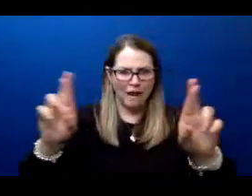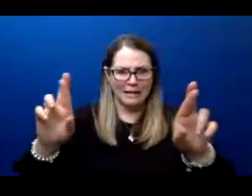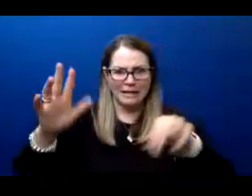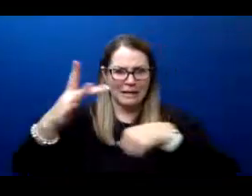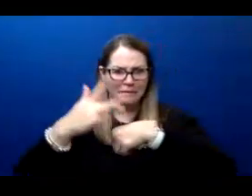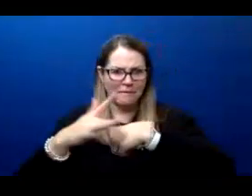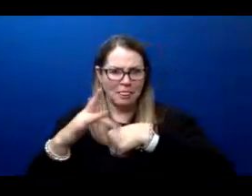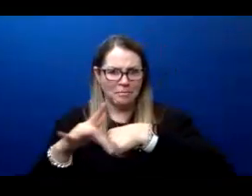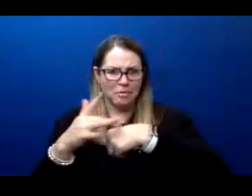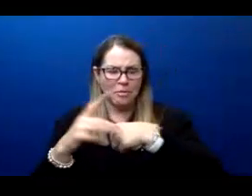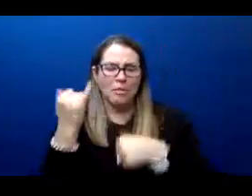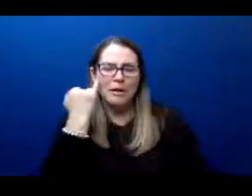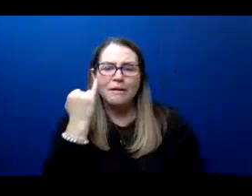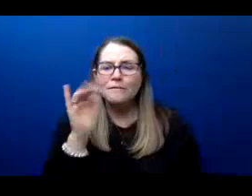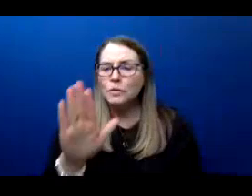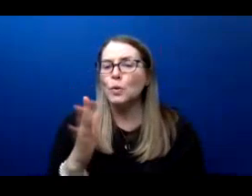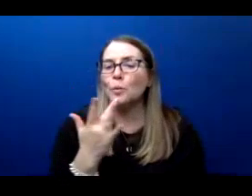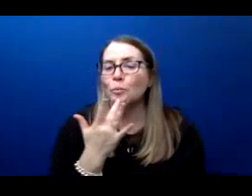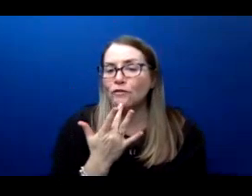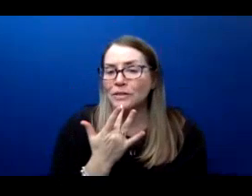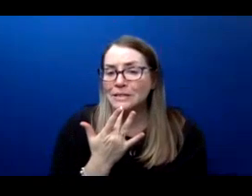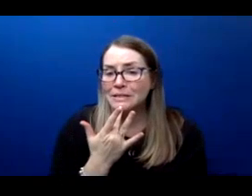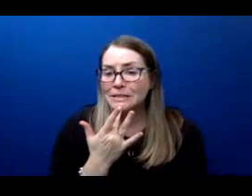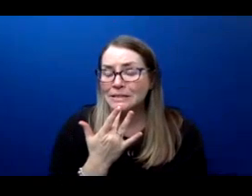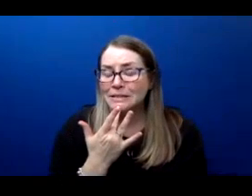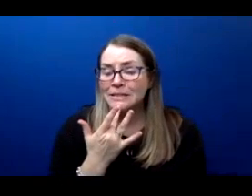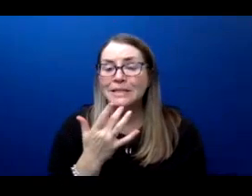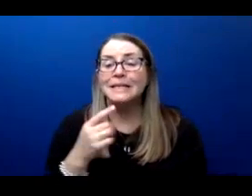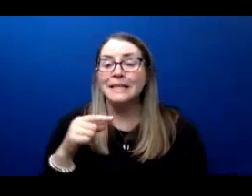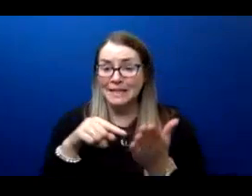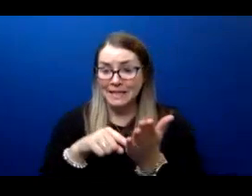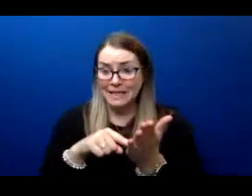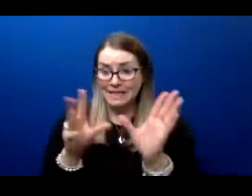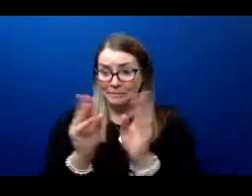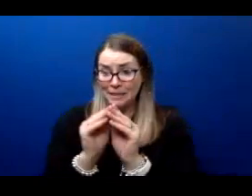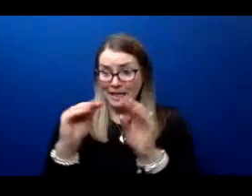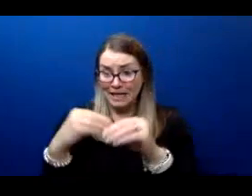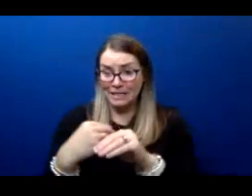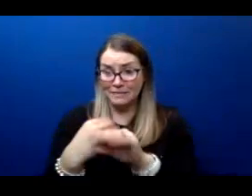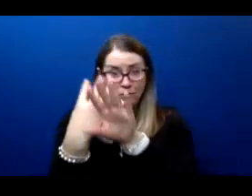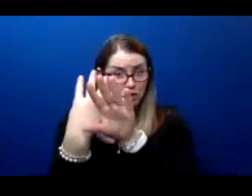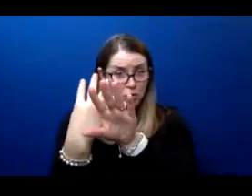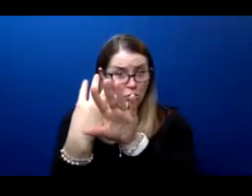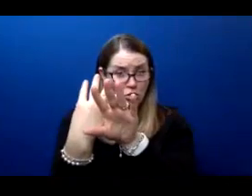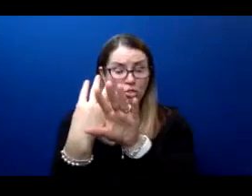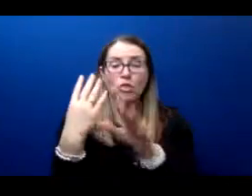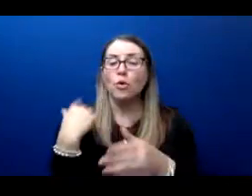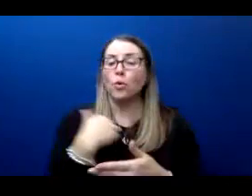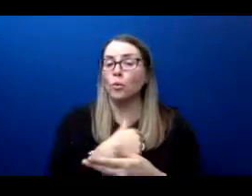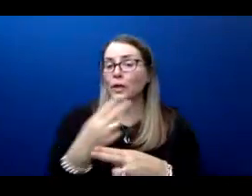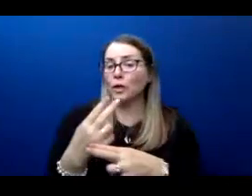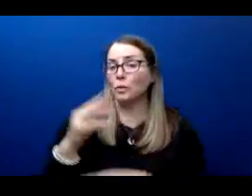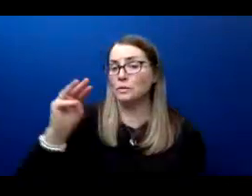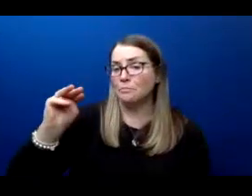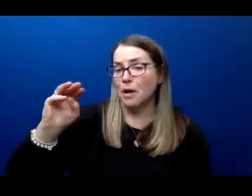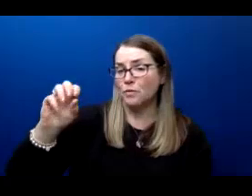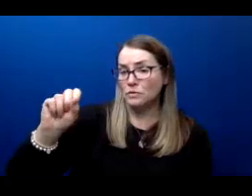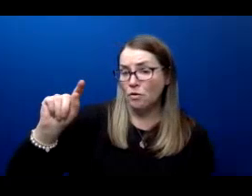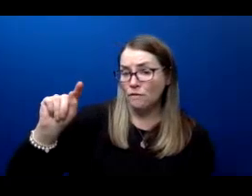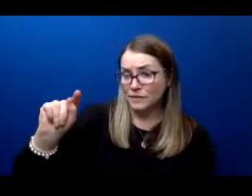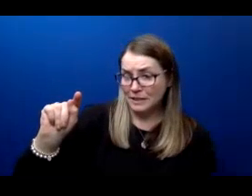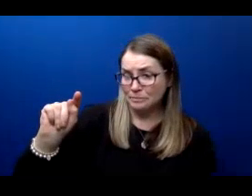preference for you. This is a completely virtual meeting with everyone joining using our Teams platform. As